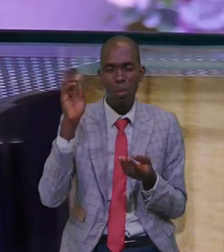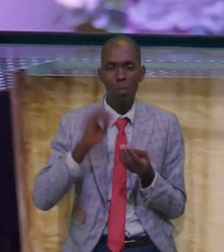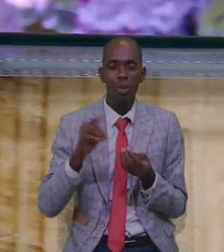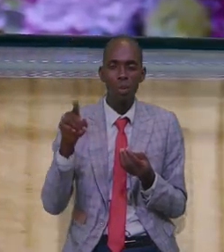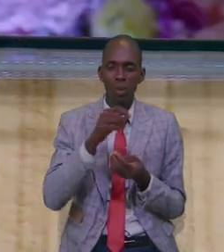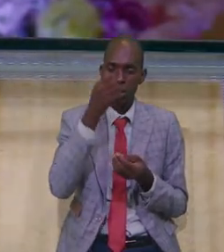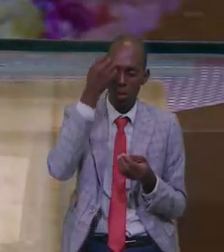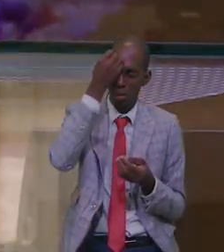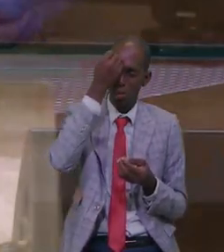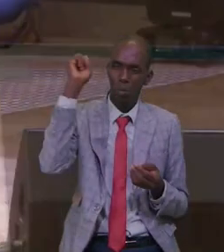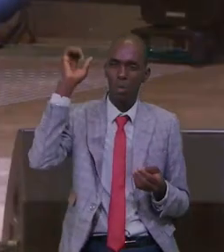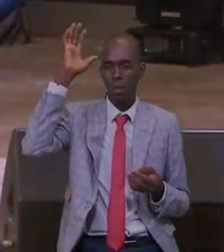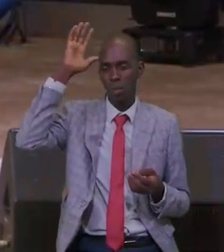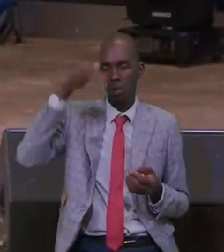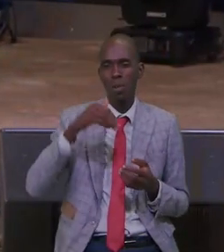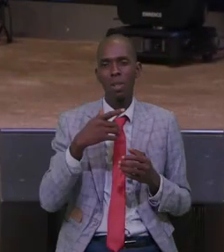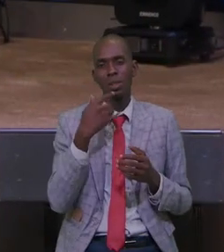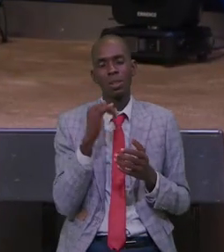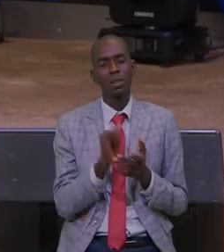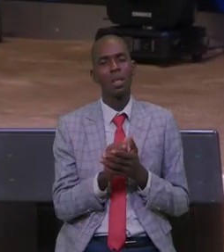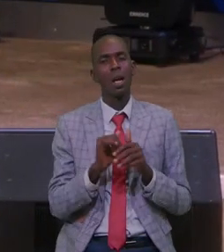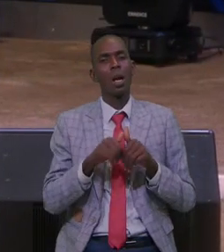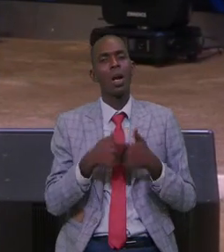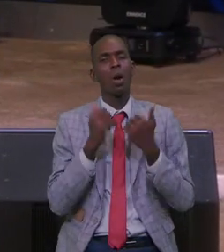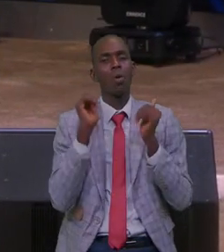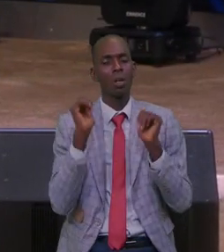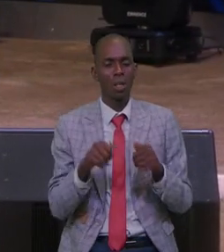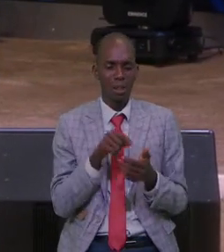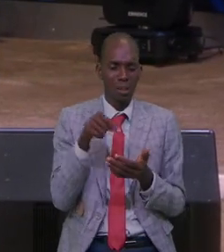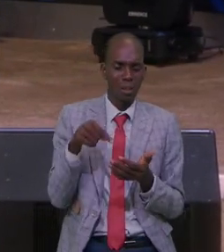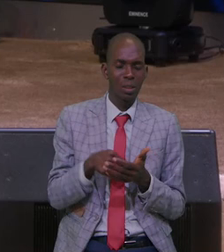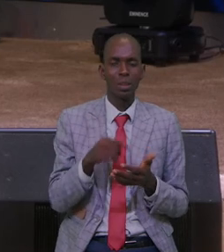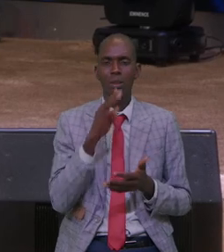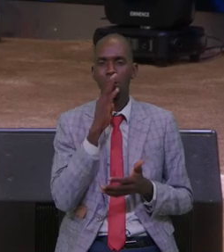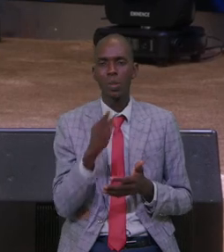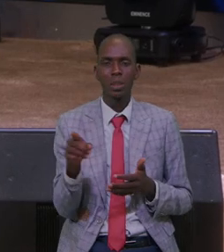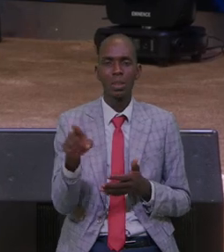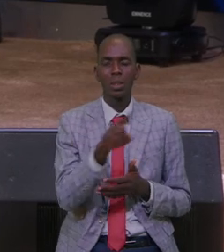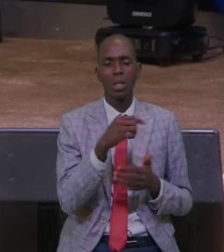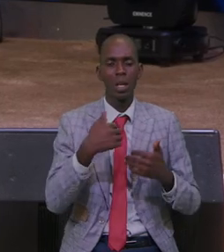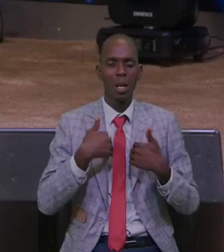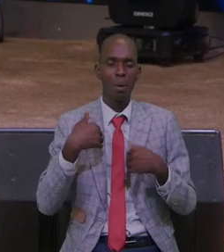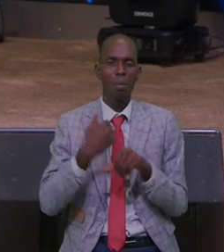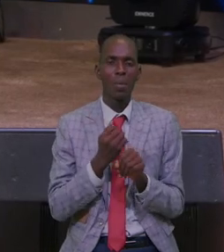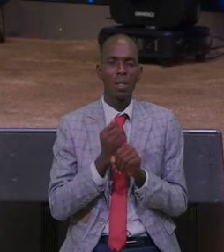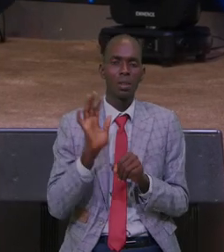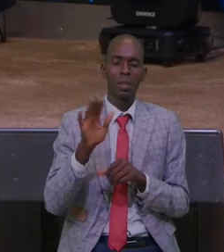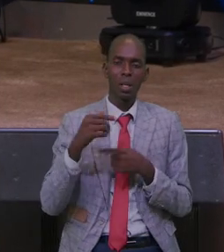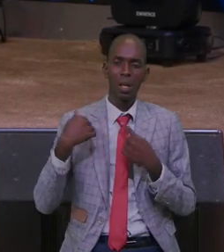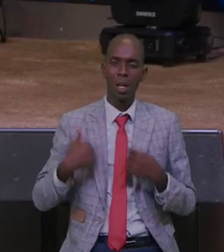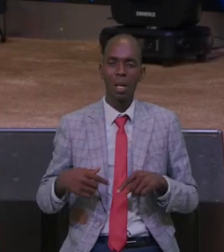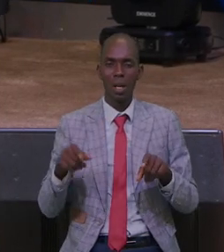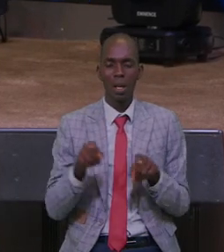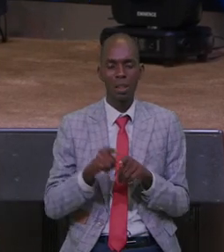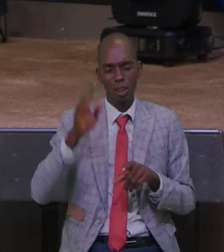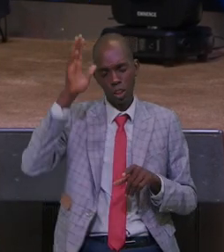yea, how can this be? They have made their hearts as an adamant stone,